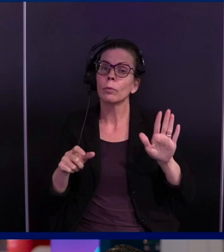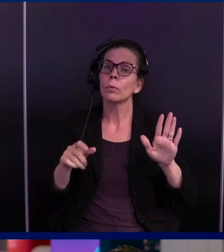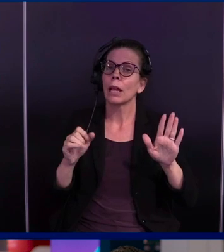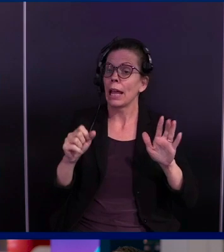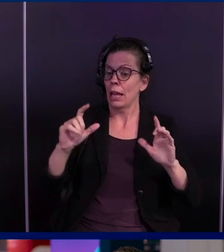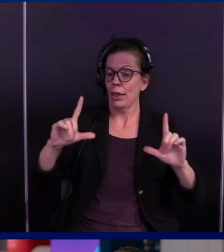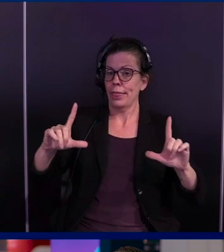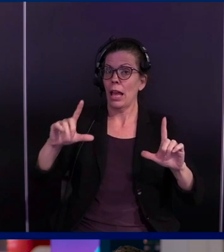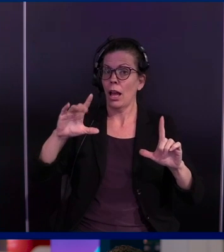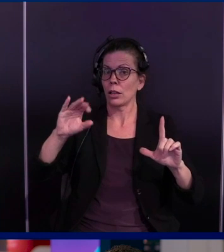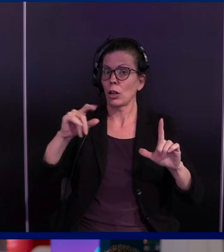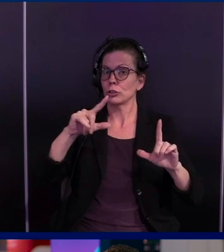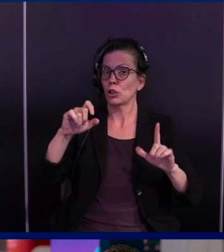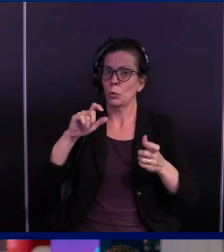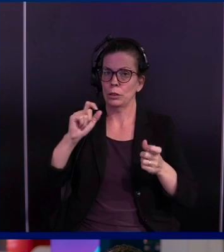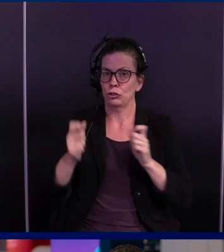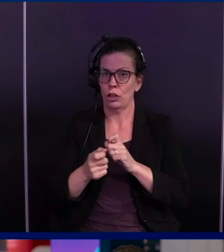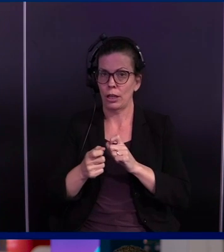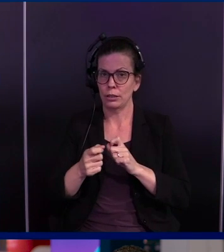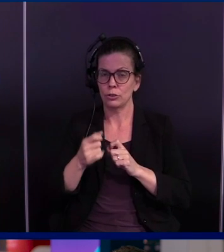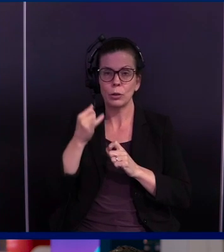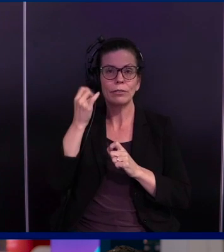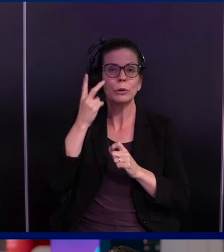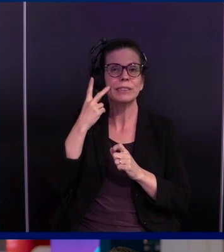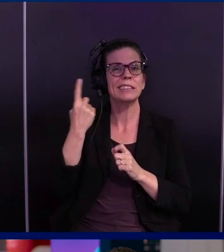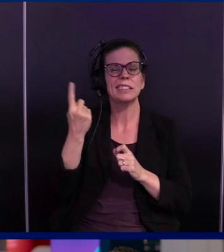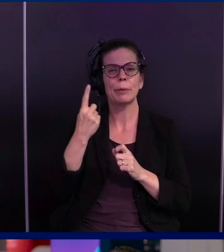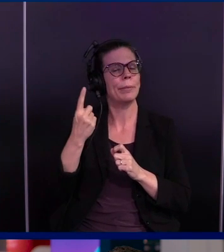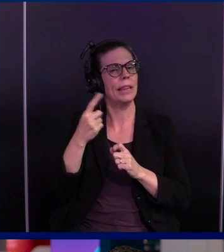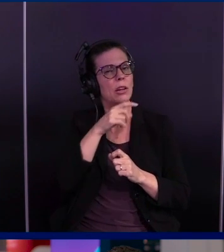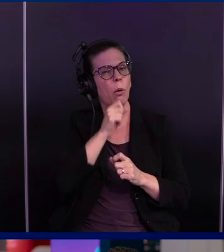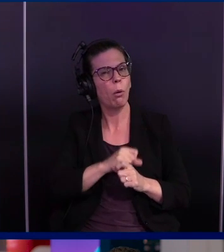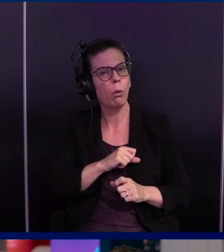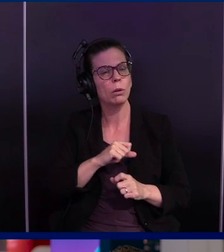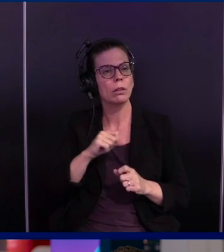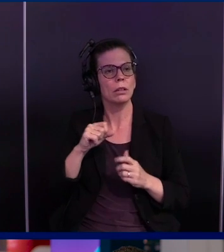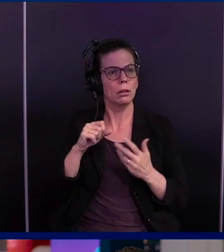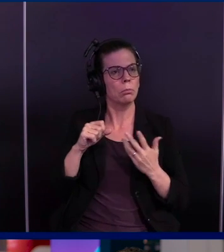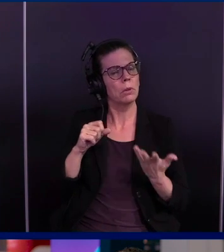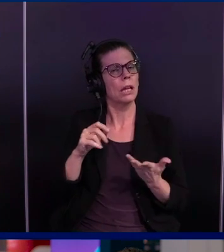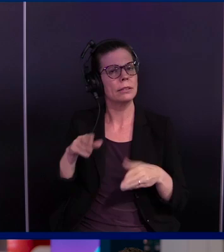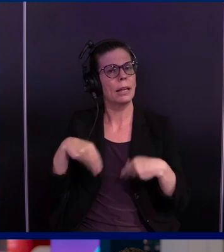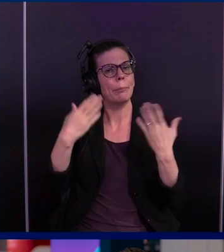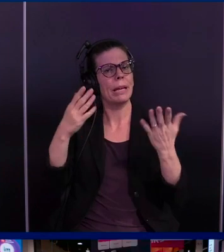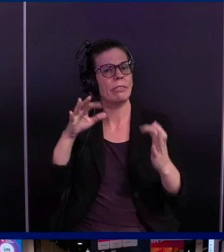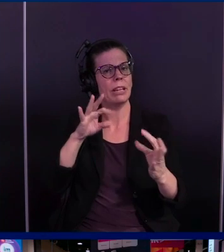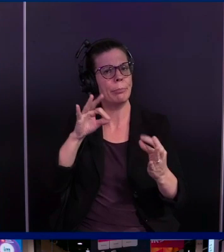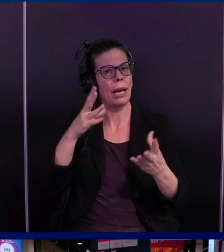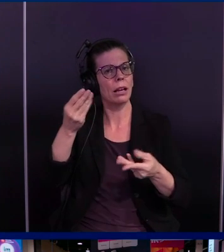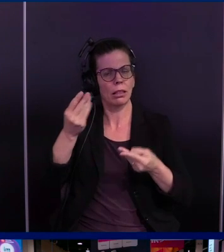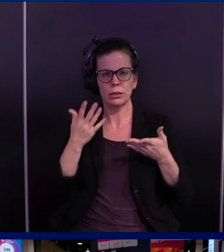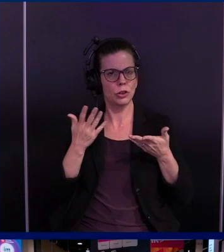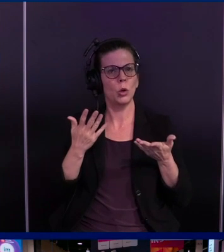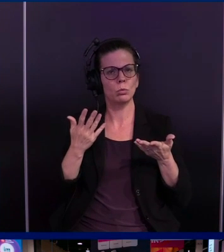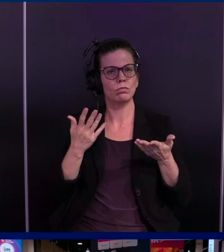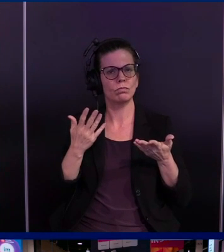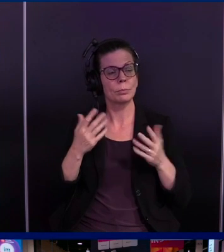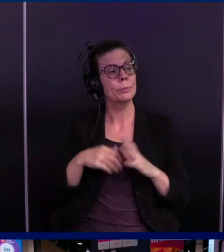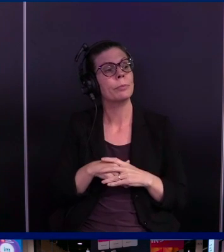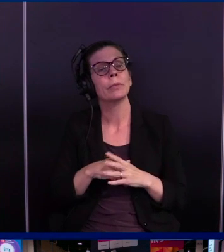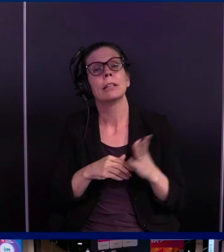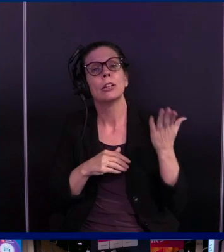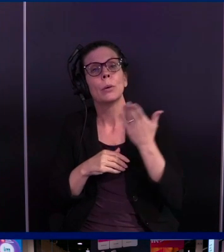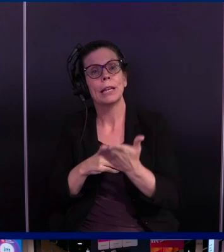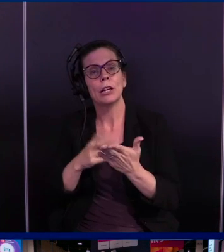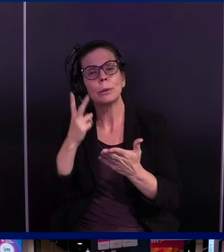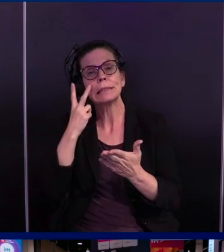console changes. So if anyone sees anything that's out of date, then submit feedback and let us know. So here we can see